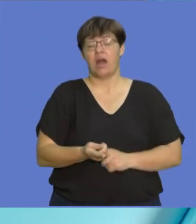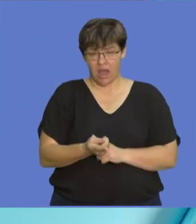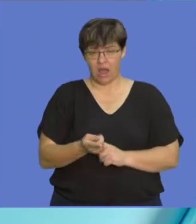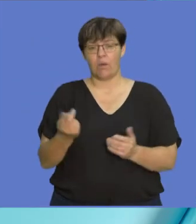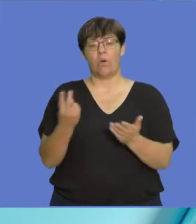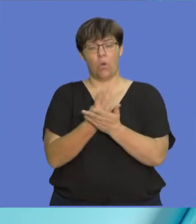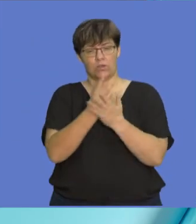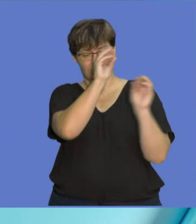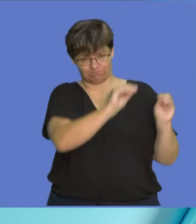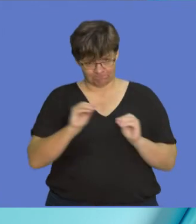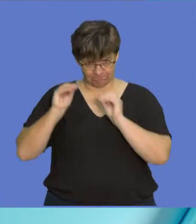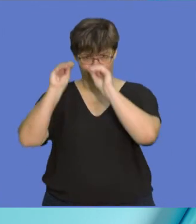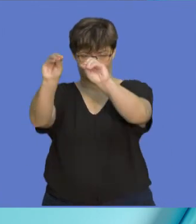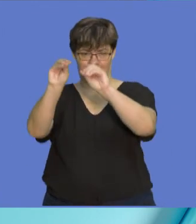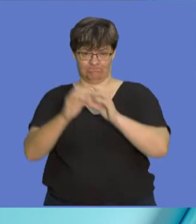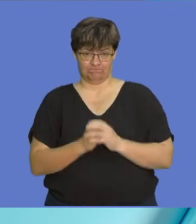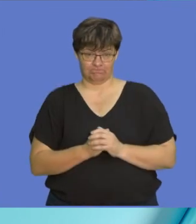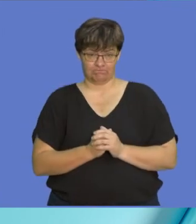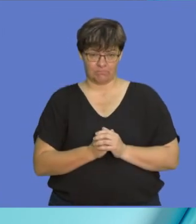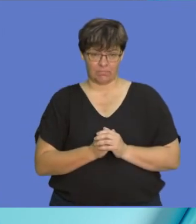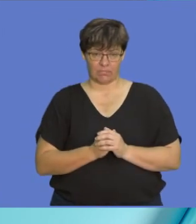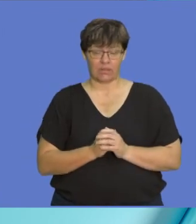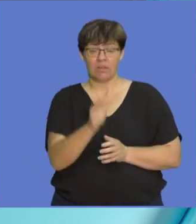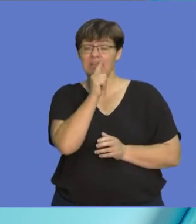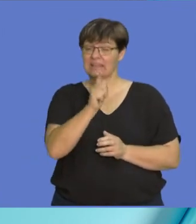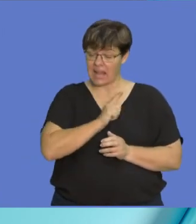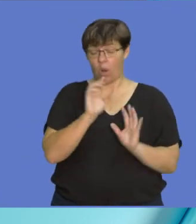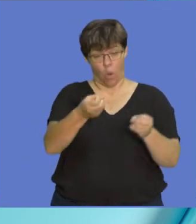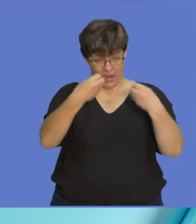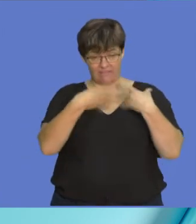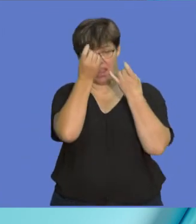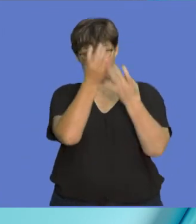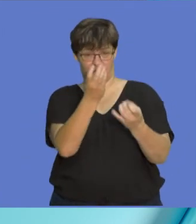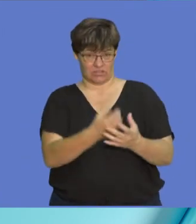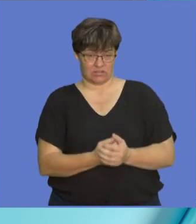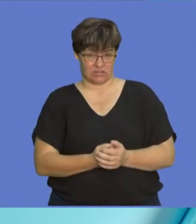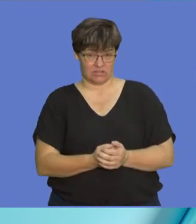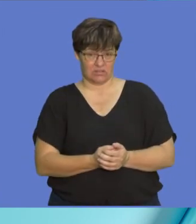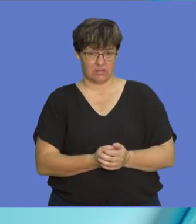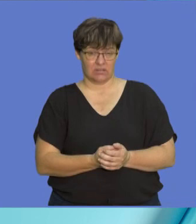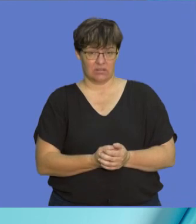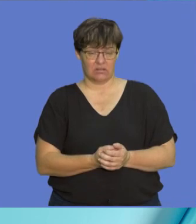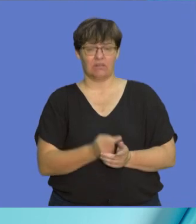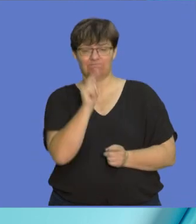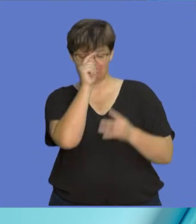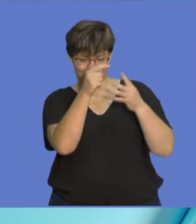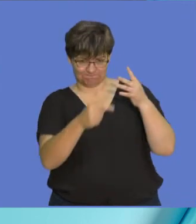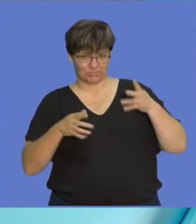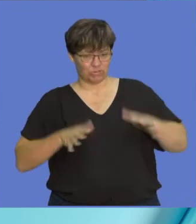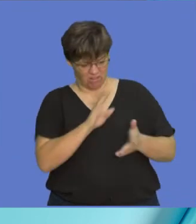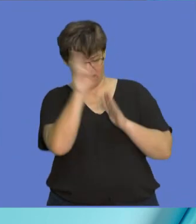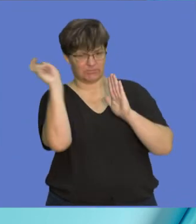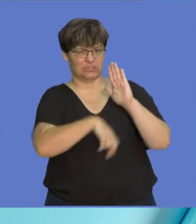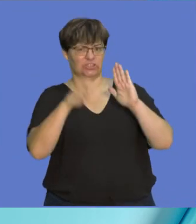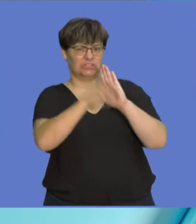be brought into account. Okay, you were told, or you were given information that there was items that were lost due to